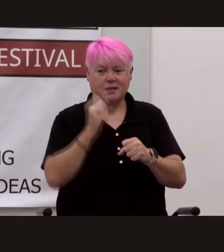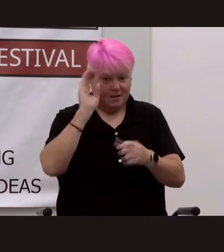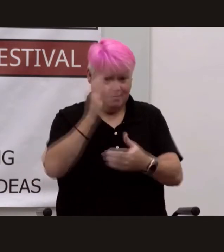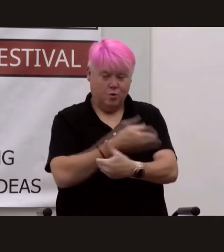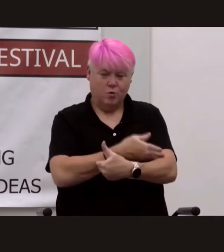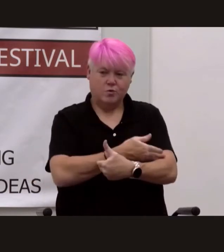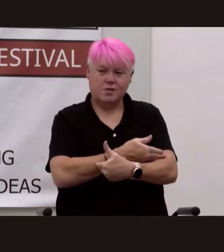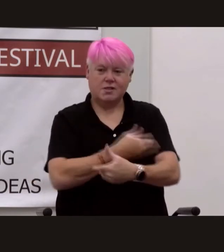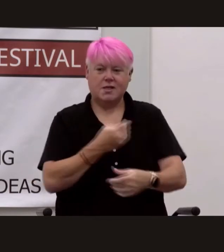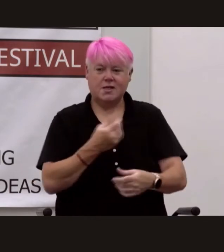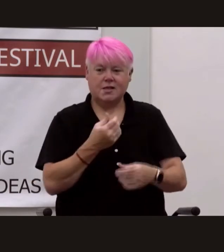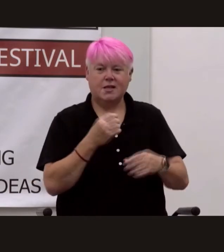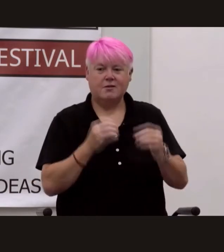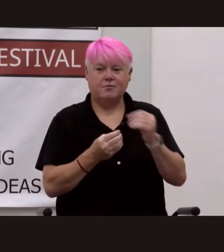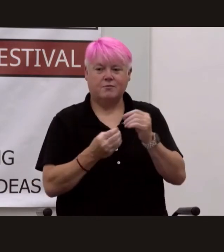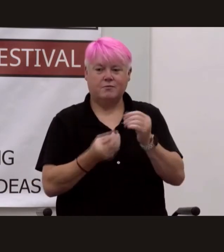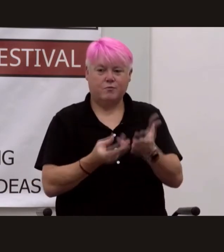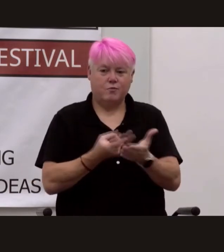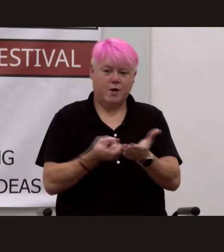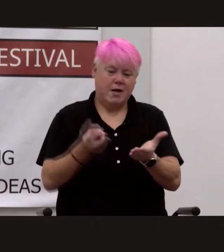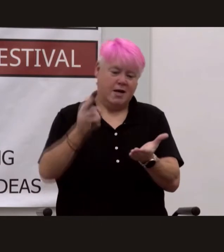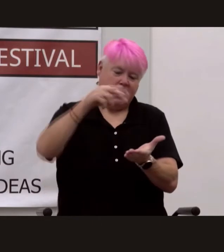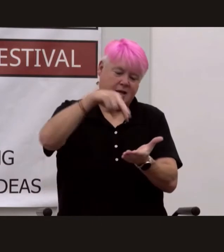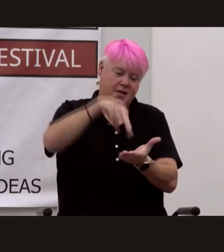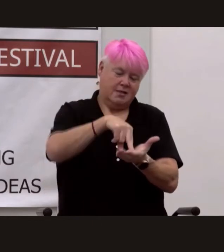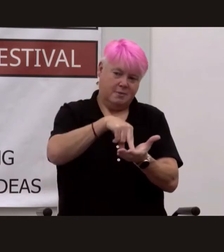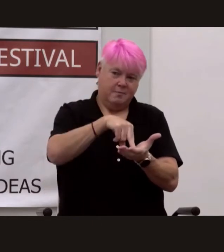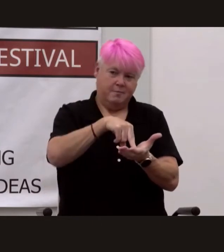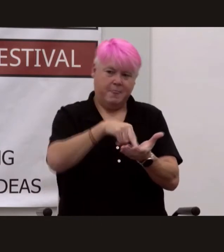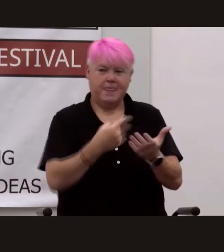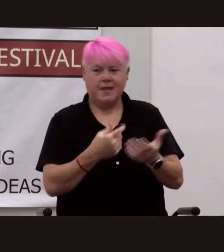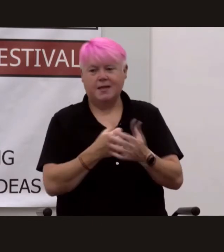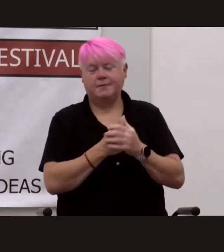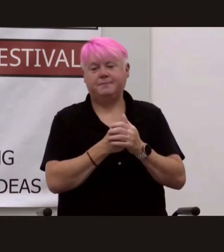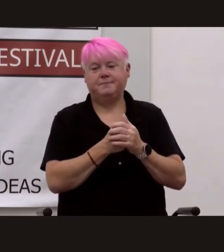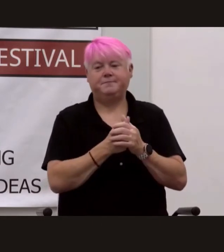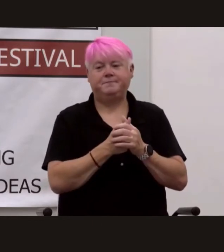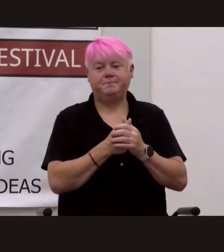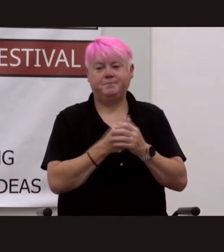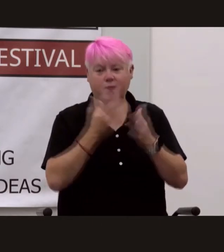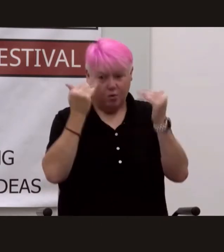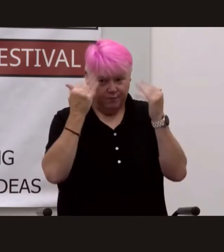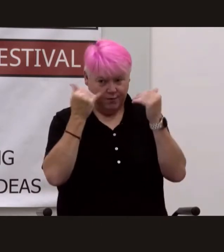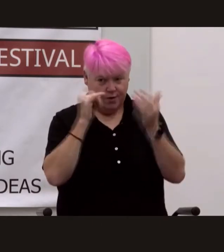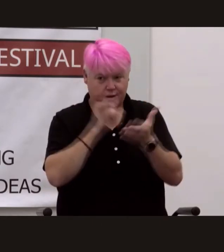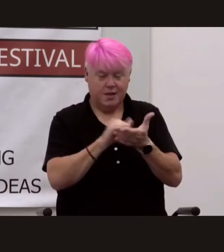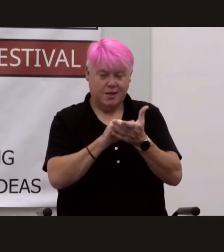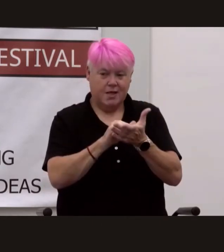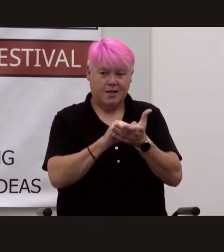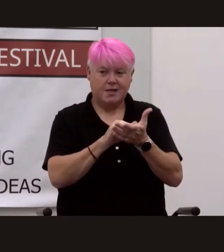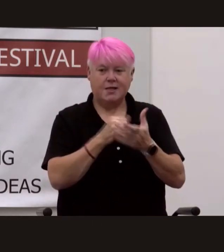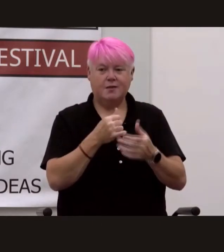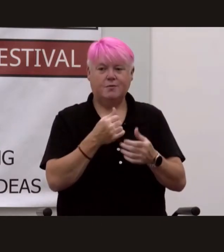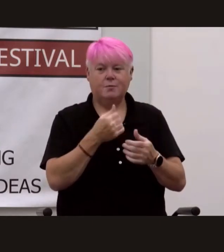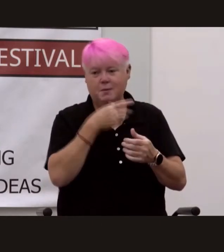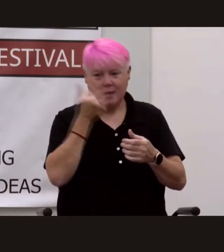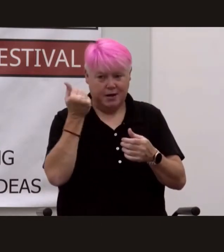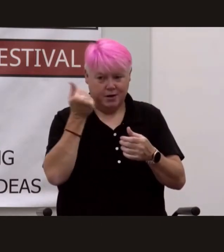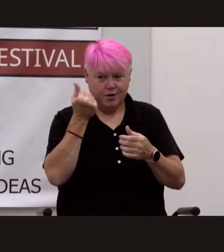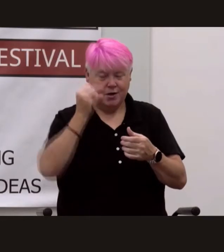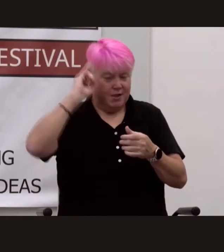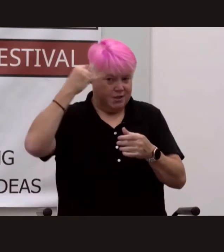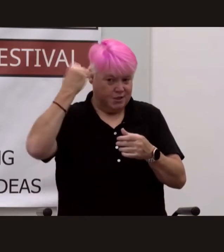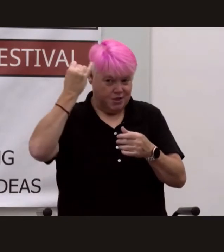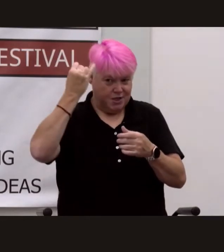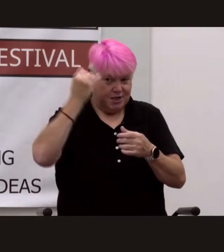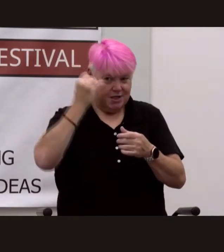save him through good works. She was frantic in her labor, hopeful, determined. Jack was a patient kid,